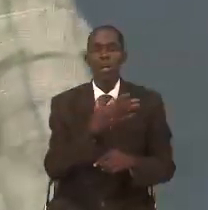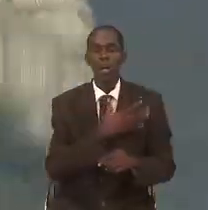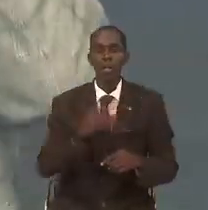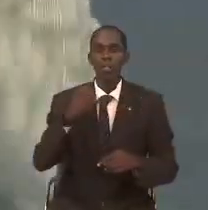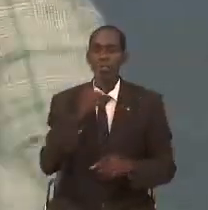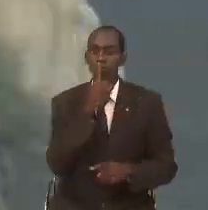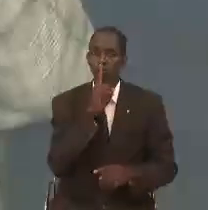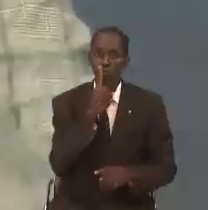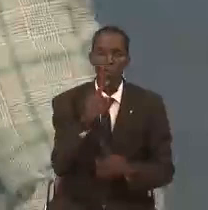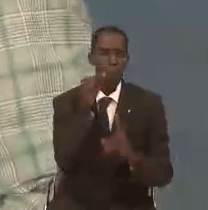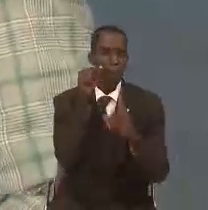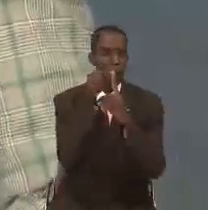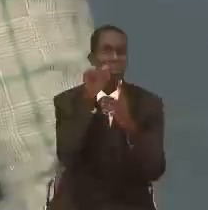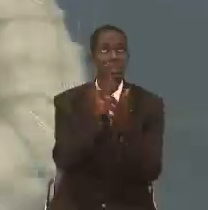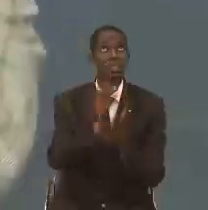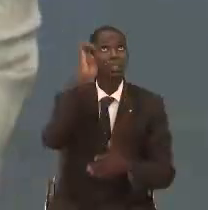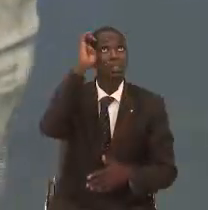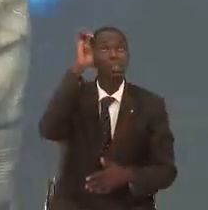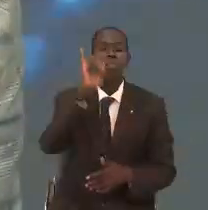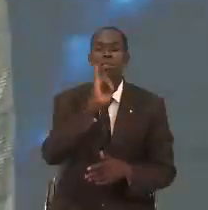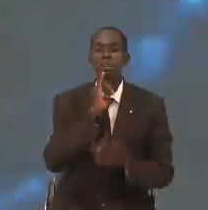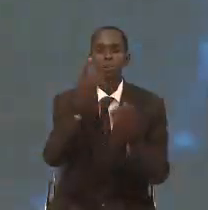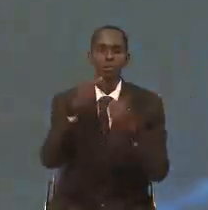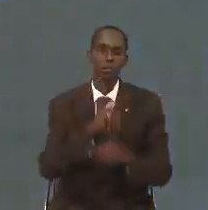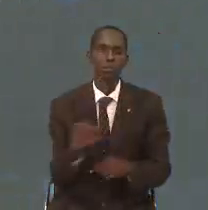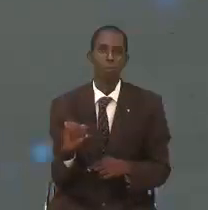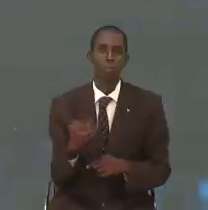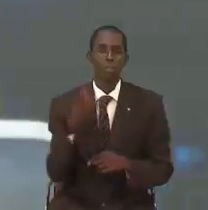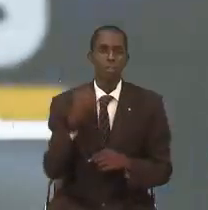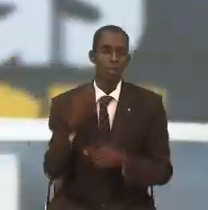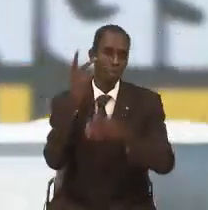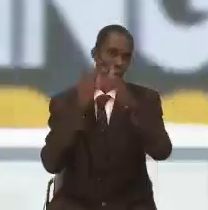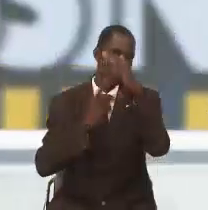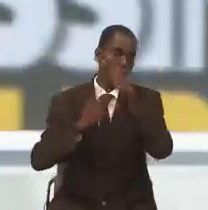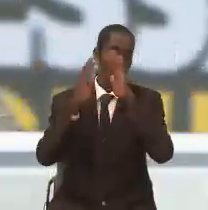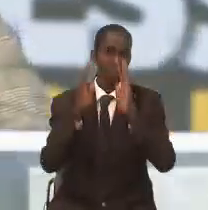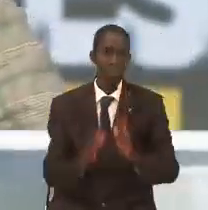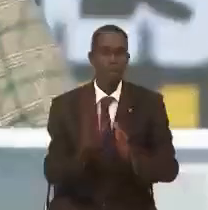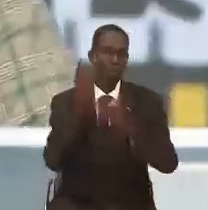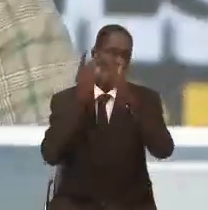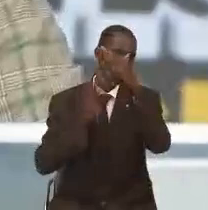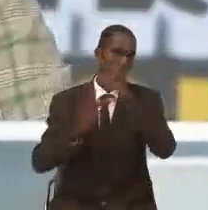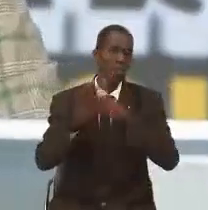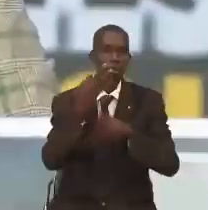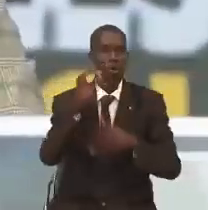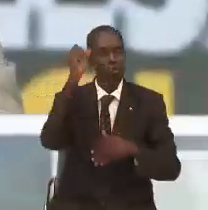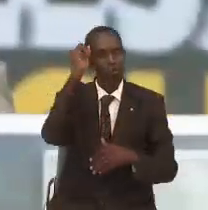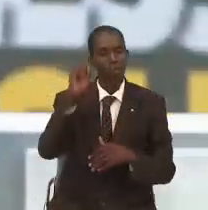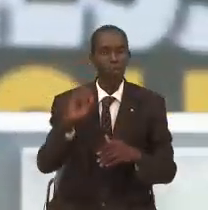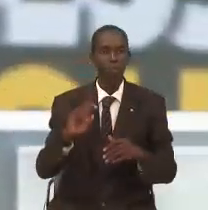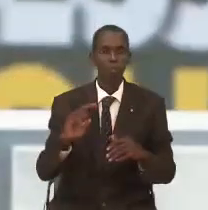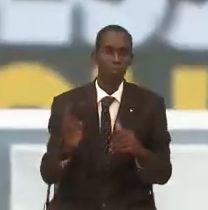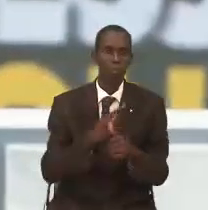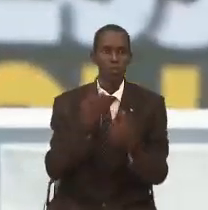he is coming. The prophets prophesied his first coming. Isaiah spoke